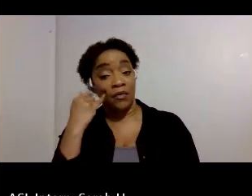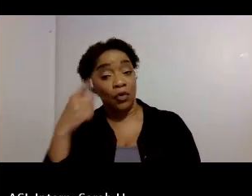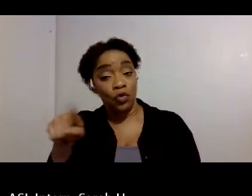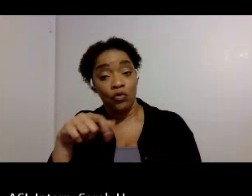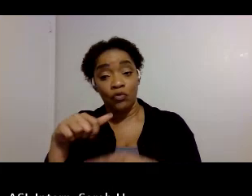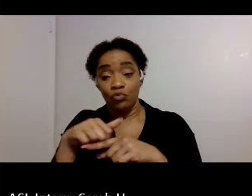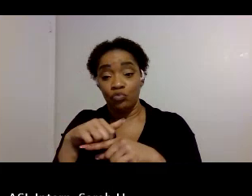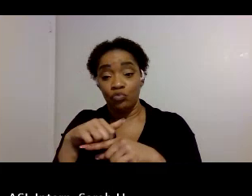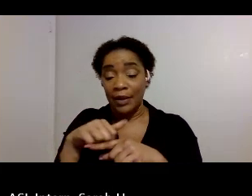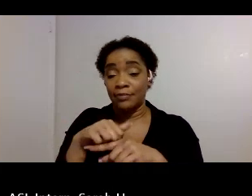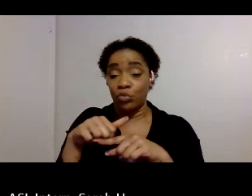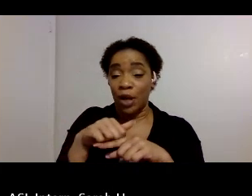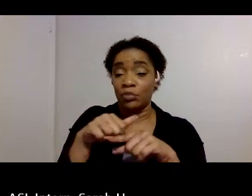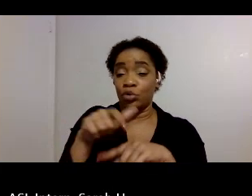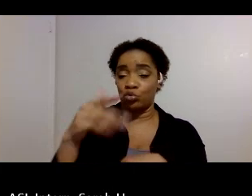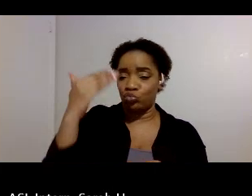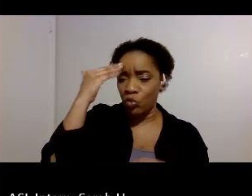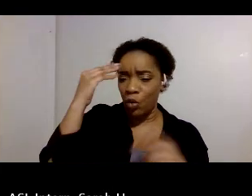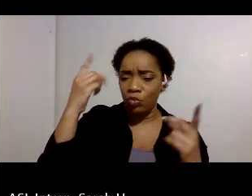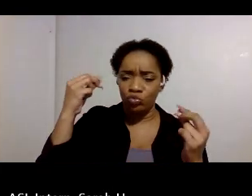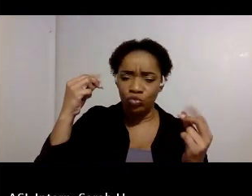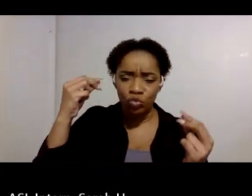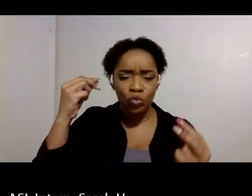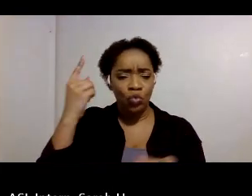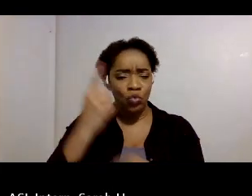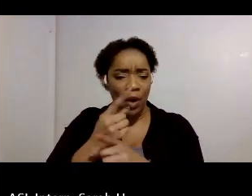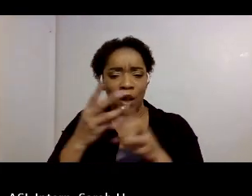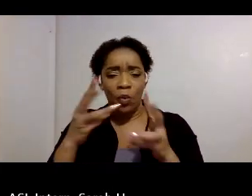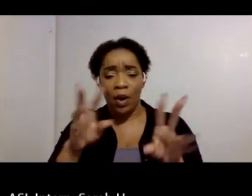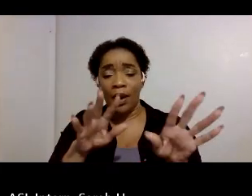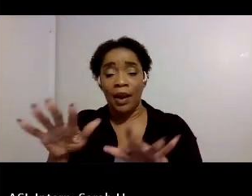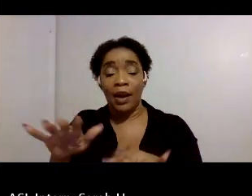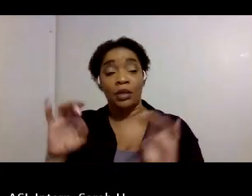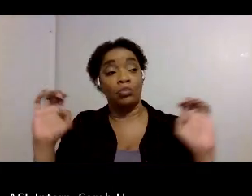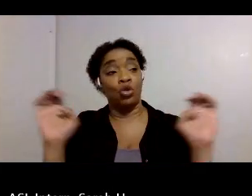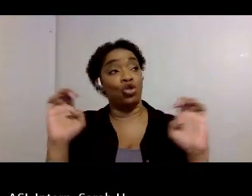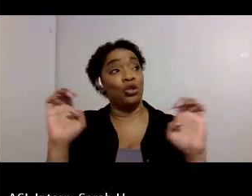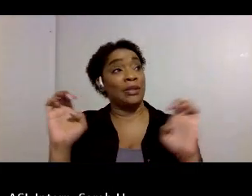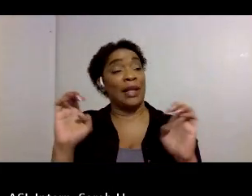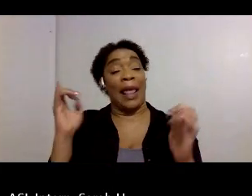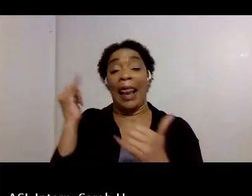emergency state and as your last option, I will not say that you can't use it.